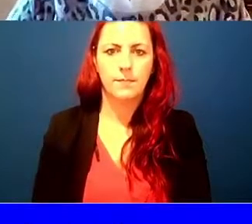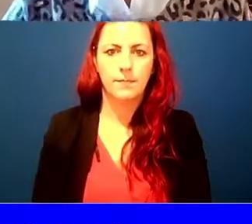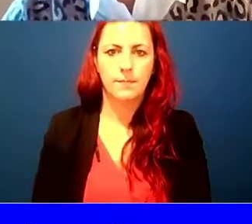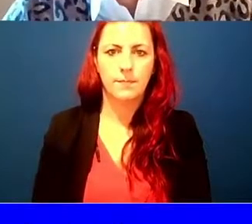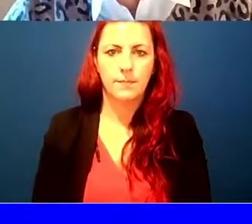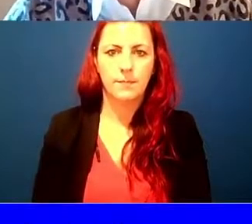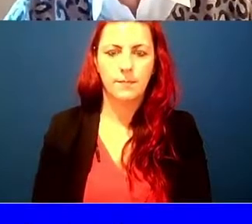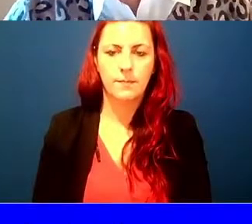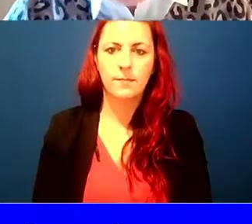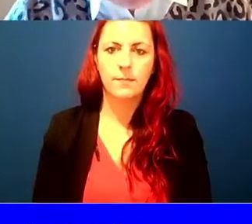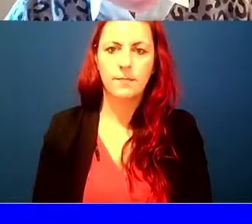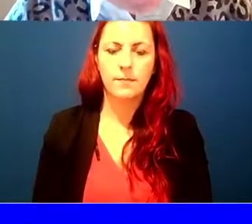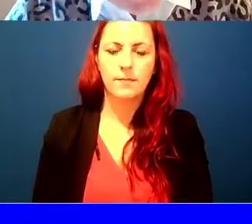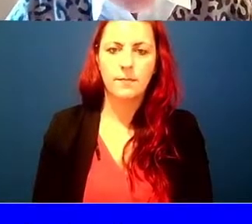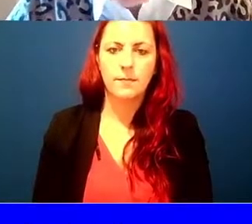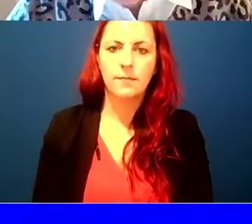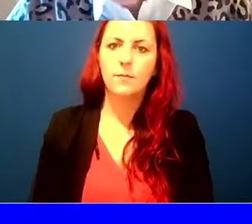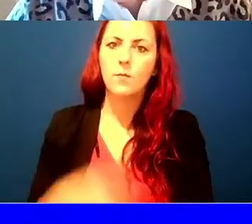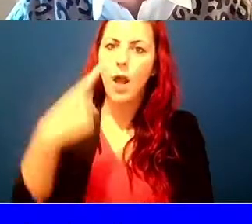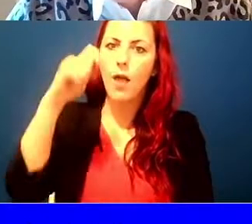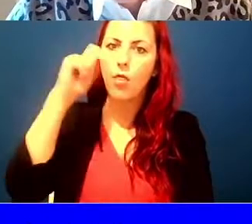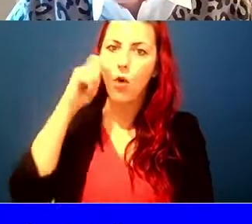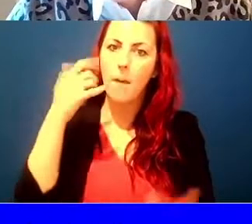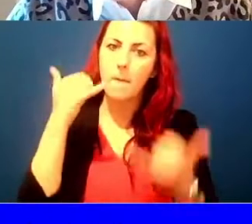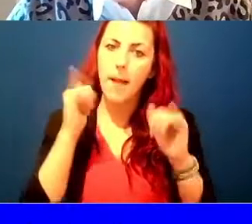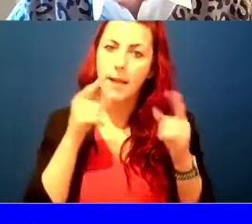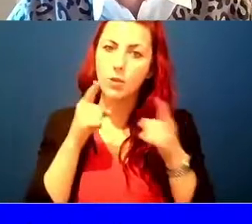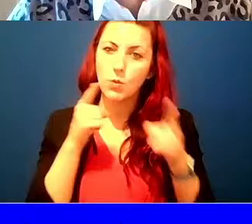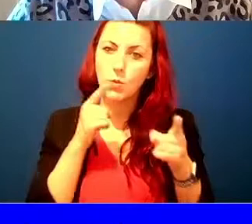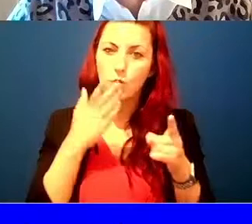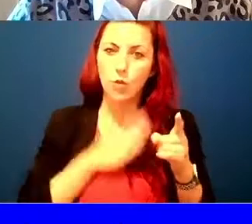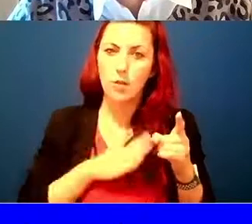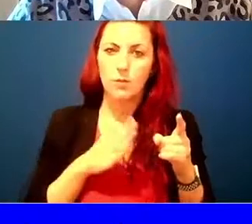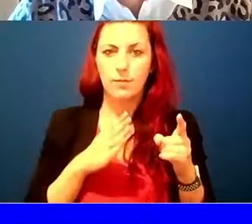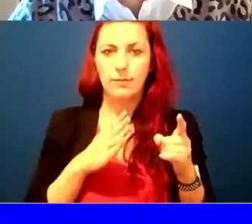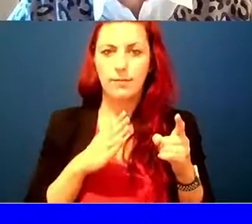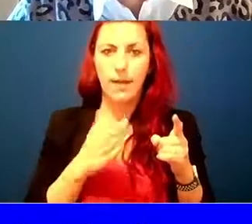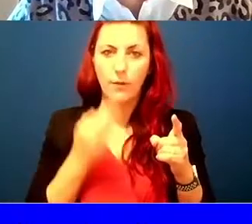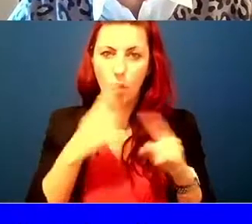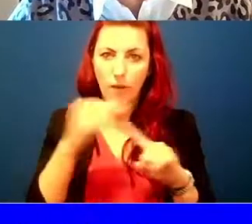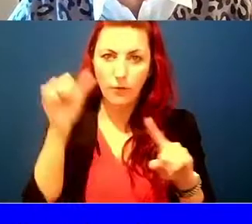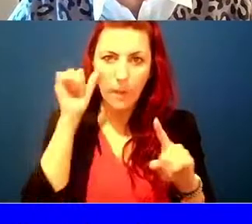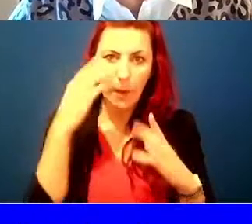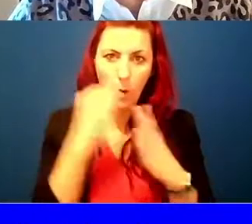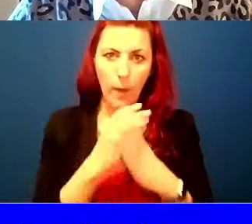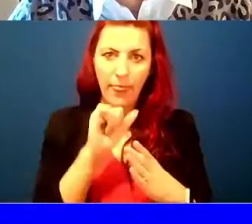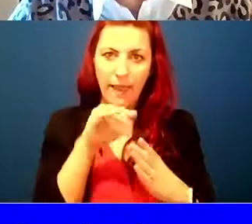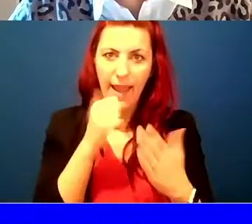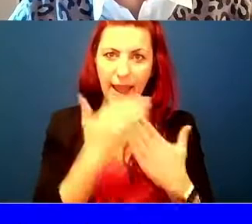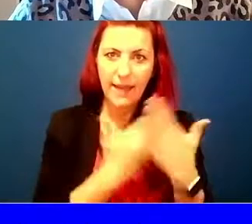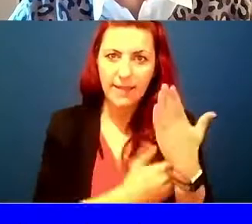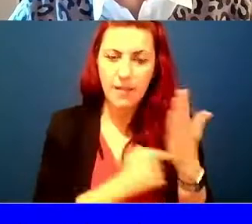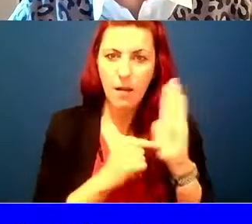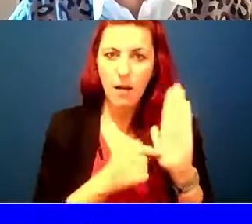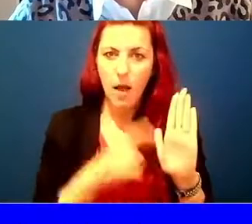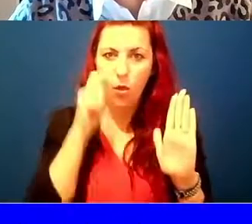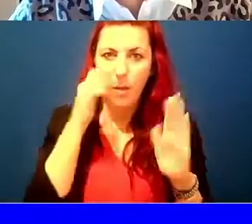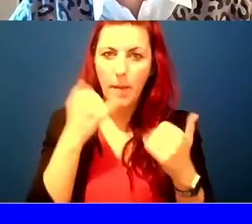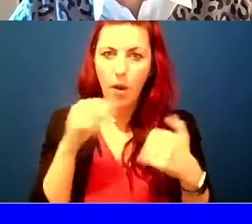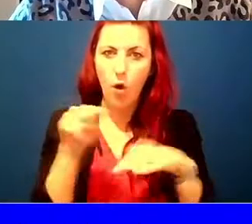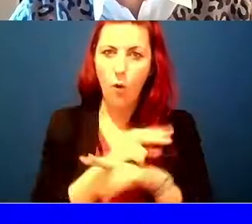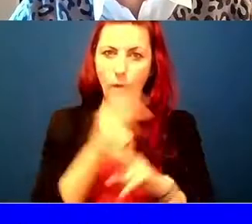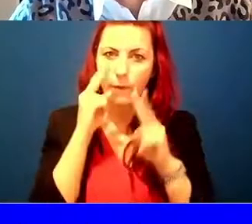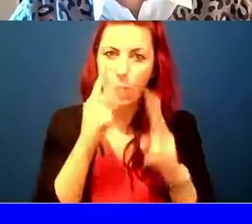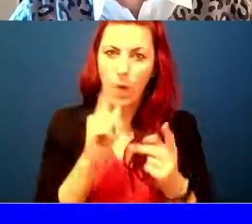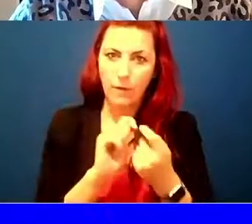So what I thought I might do just for the benefit of those who are perhaps less familiar with the Act is to give a brief overview of the